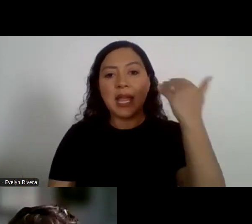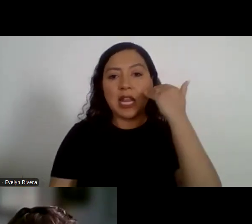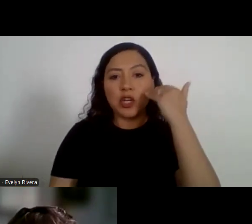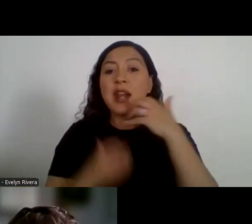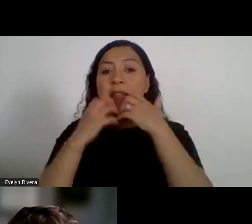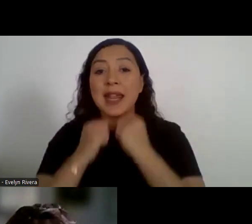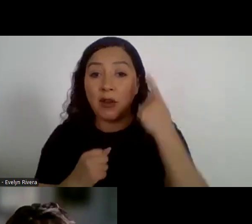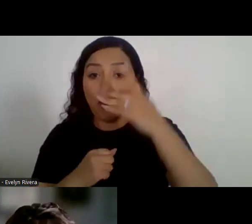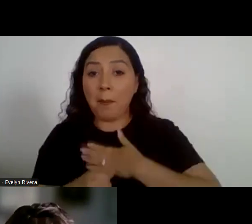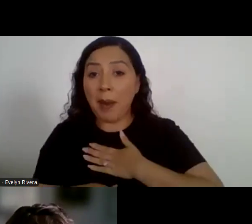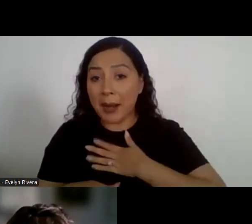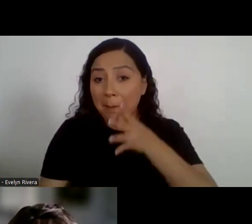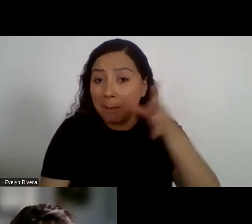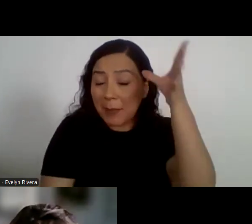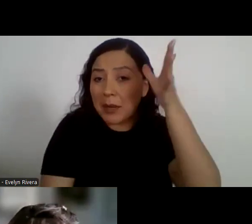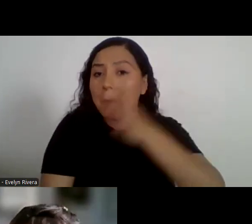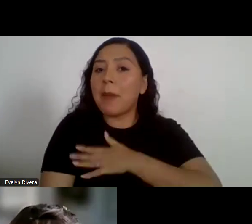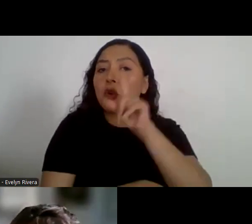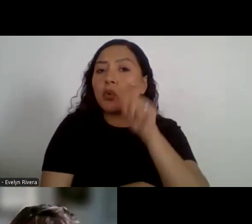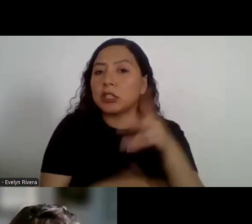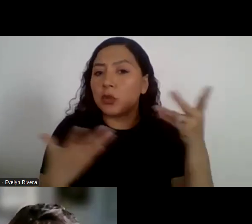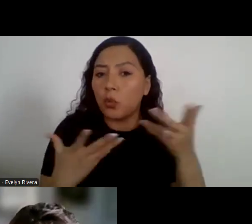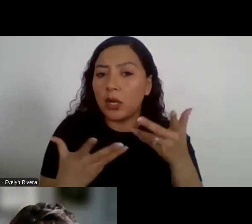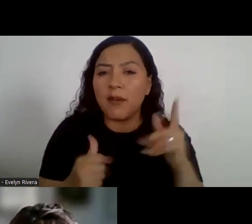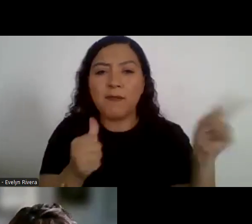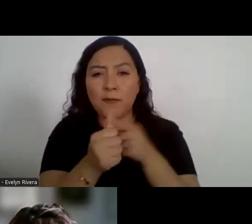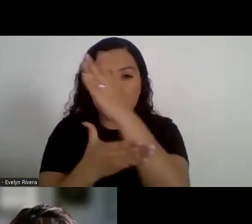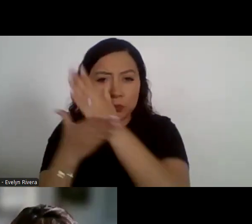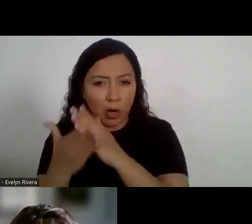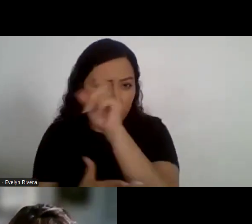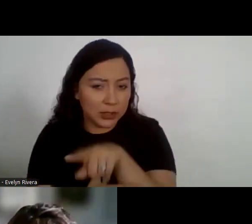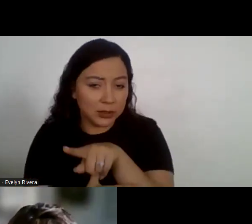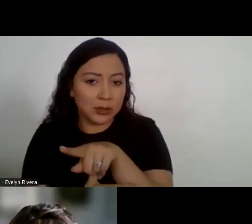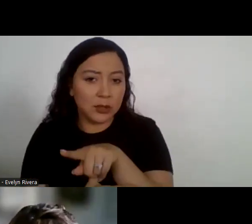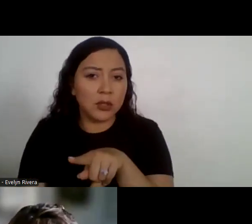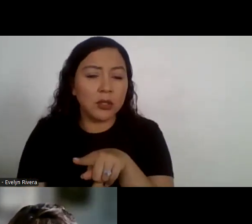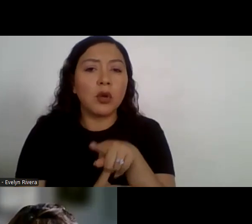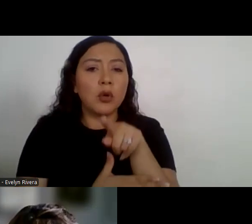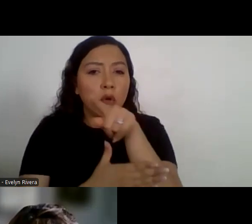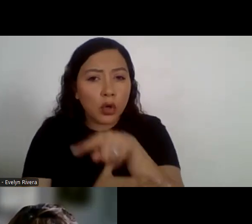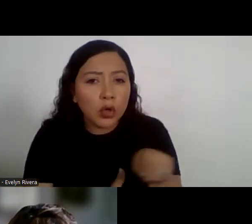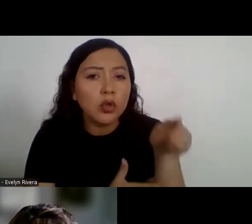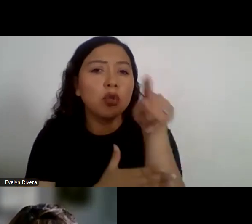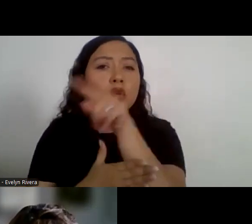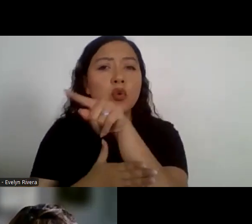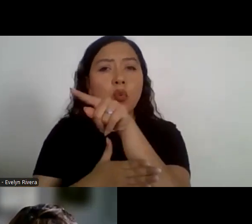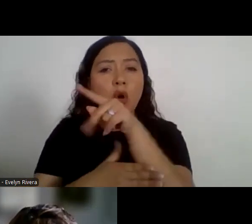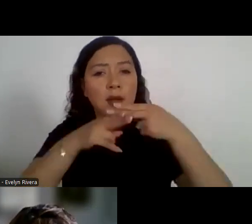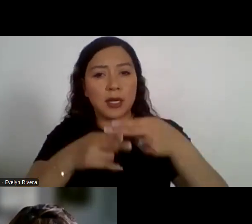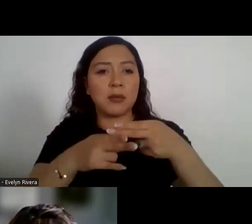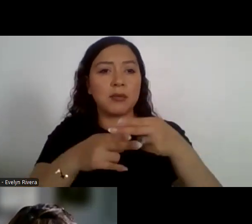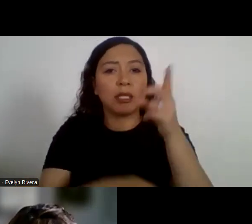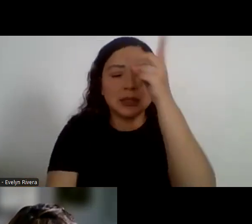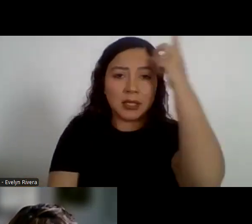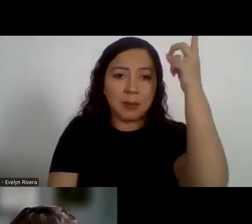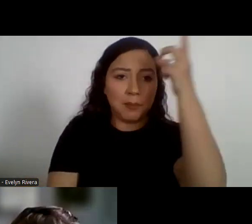parents, my question is, first part is, are you defining dementia